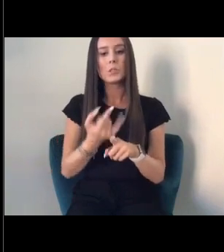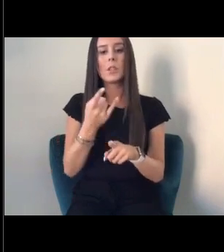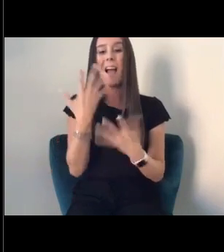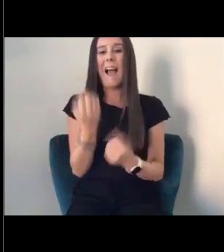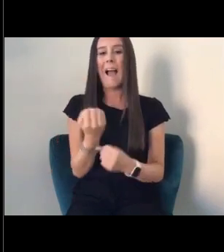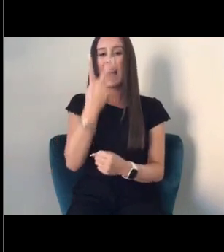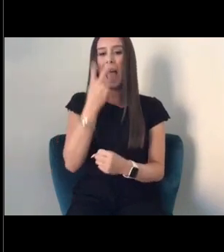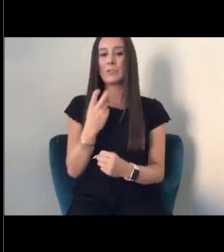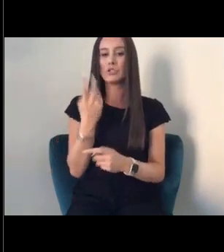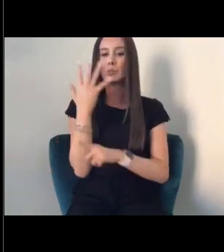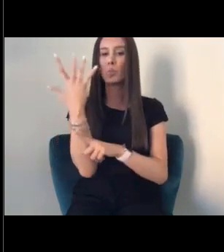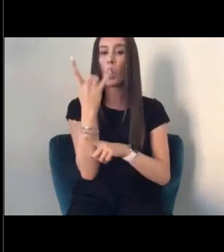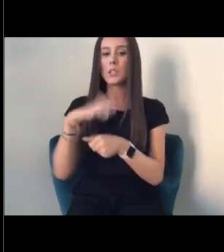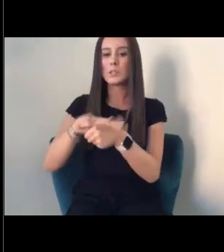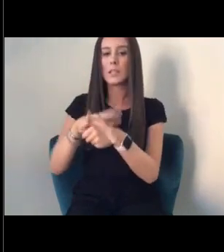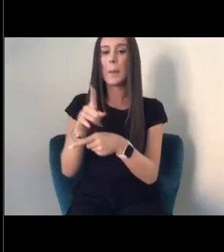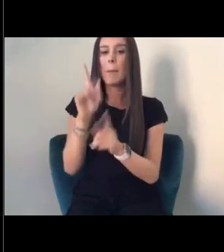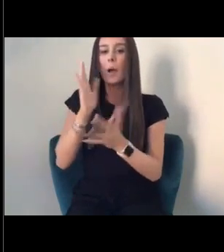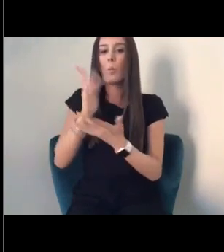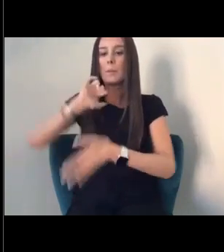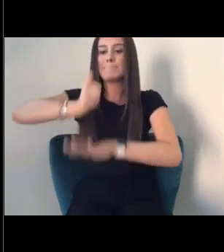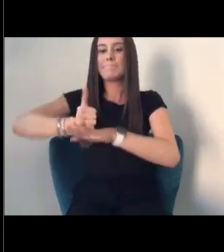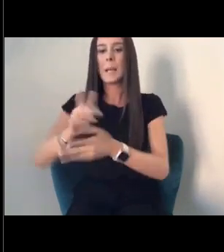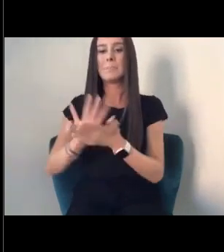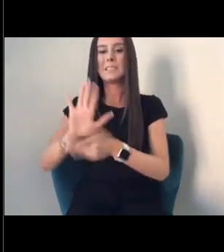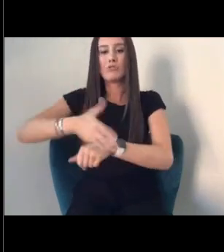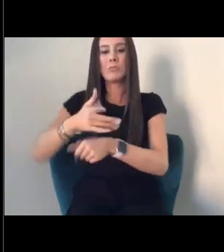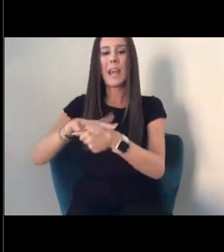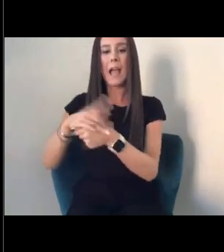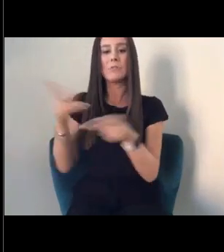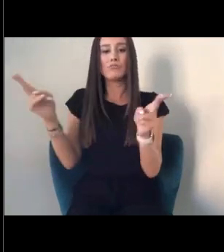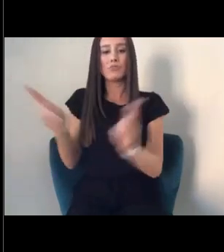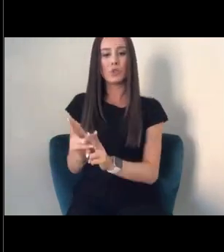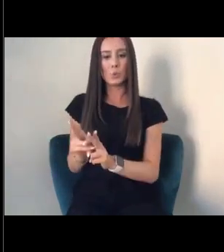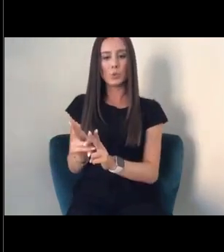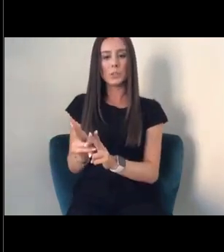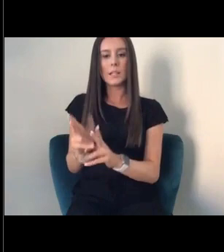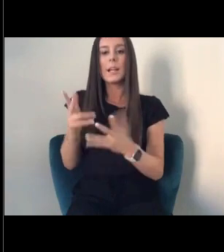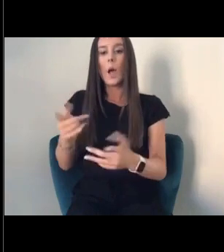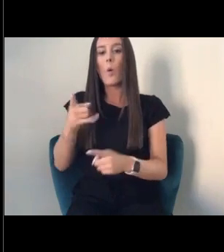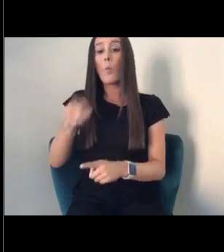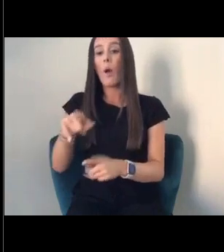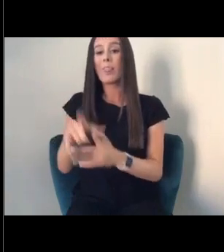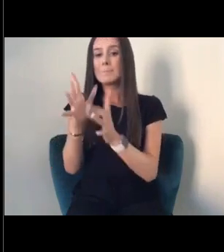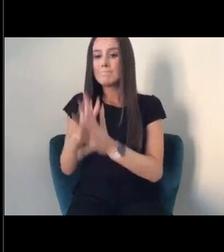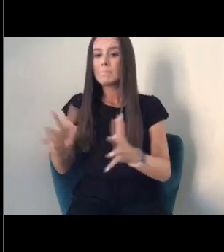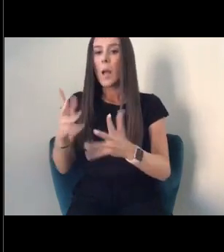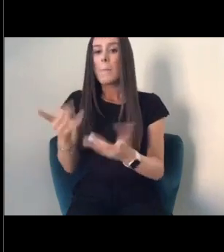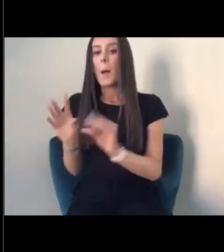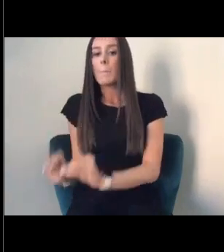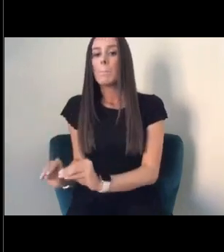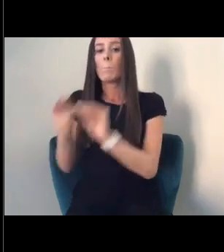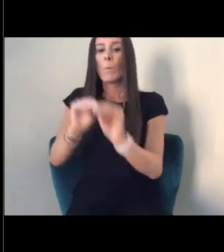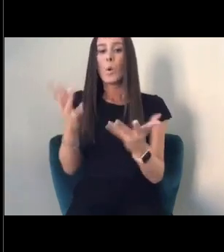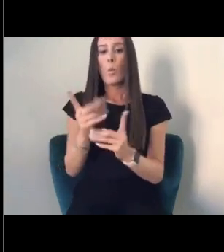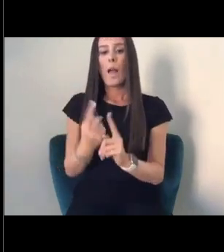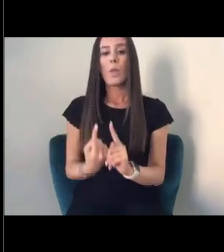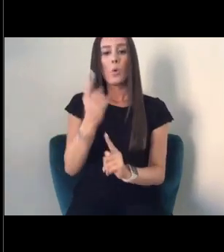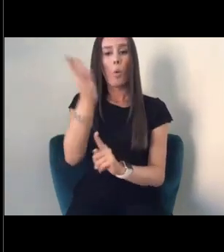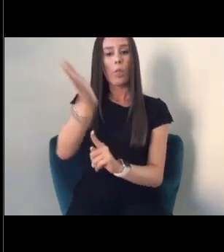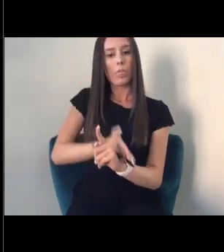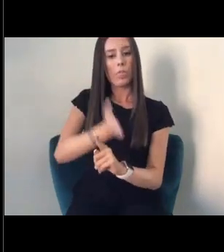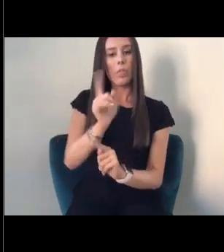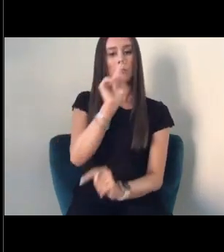be reduced. As a result, we would increase the proposed ancient woodland compensation planting to the north on the edge